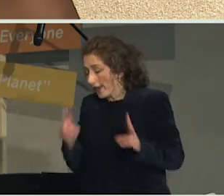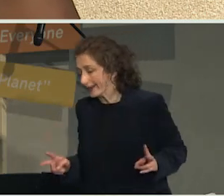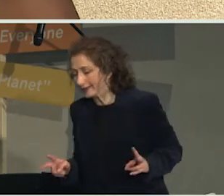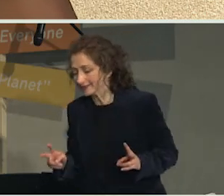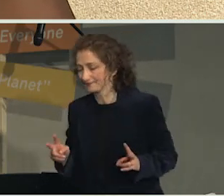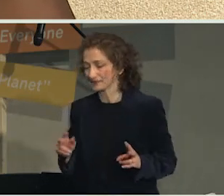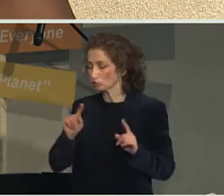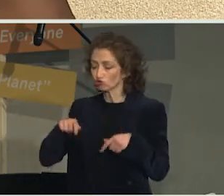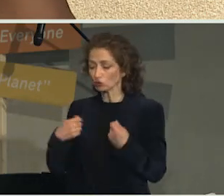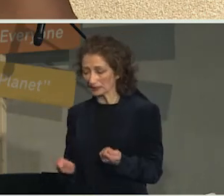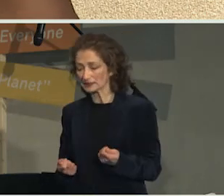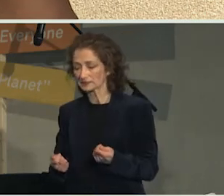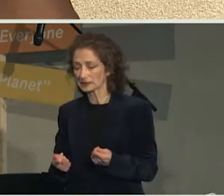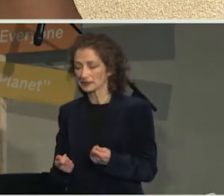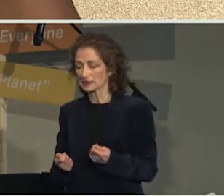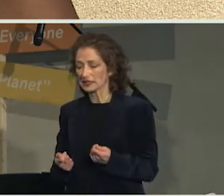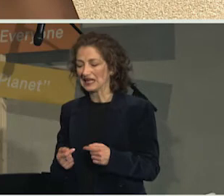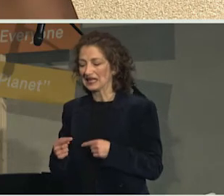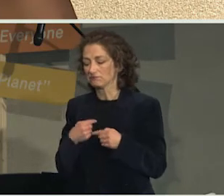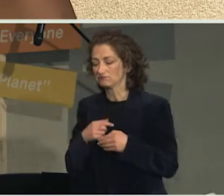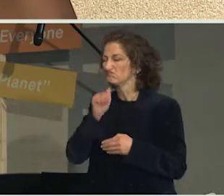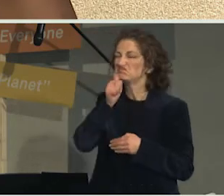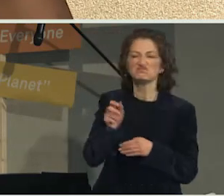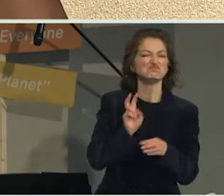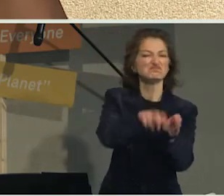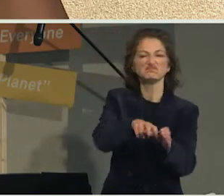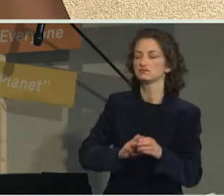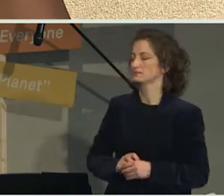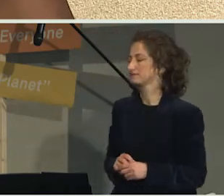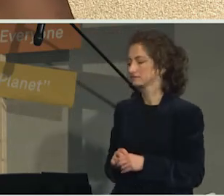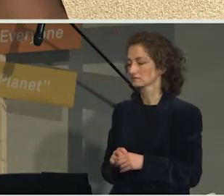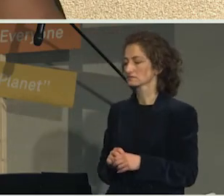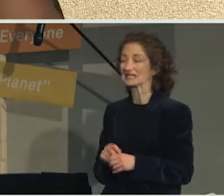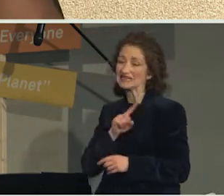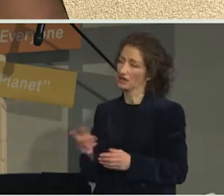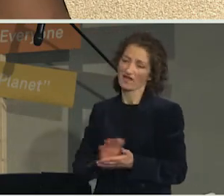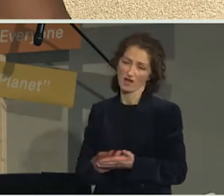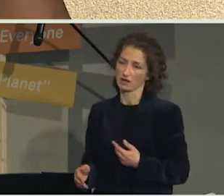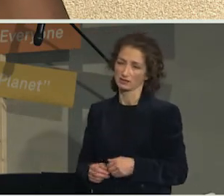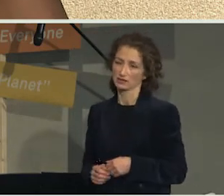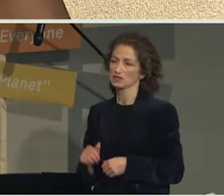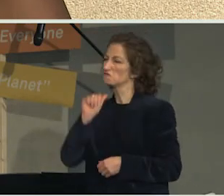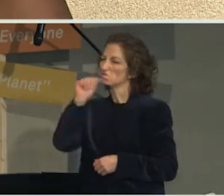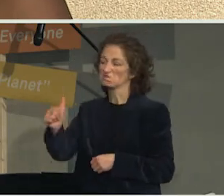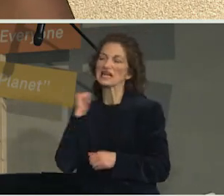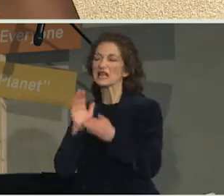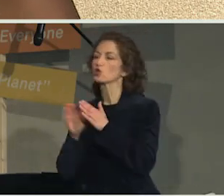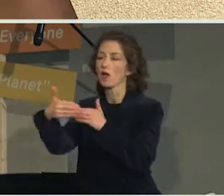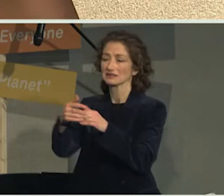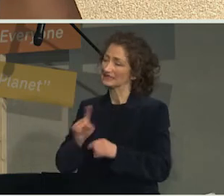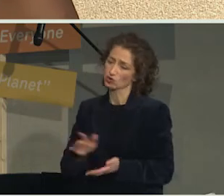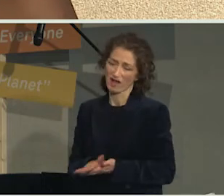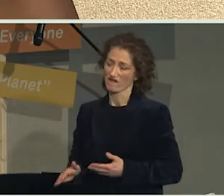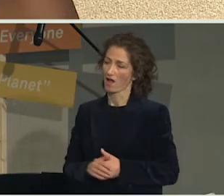outside. It's not always easy to refuse to go around to the black door. And sometimes when you refuse, it has had